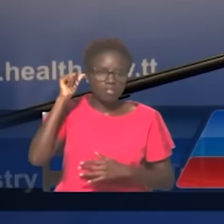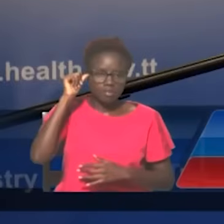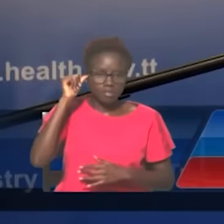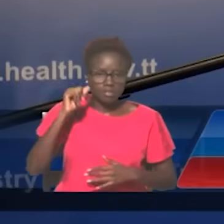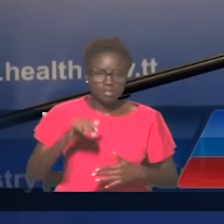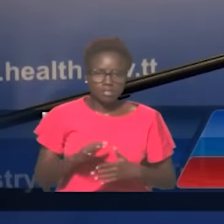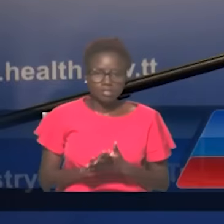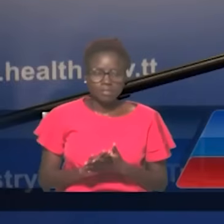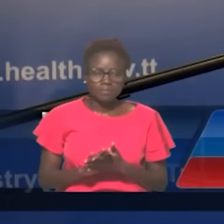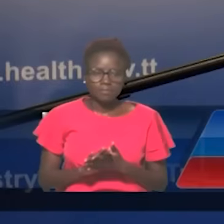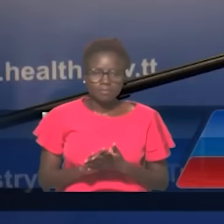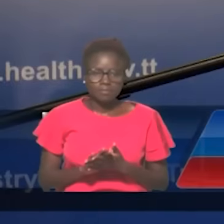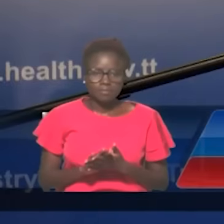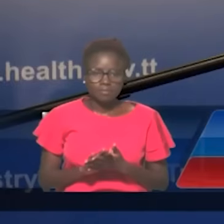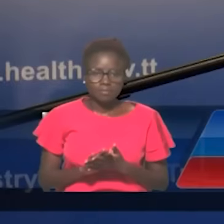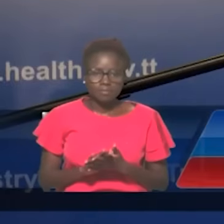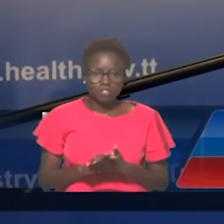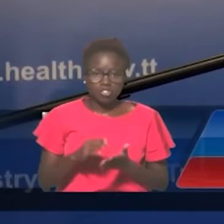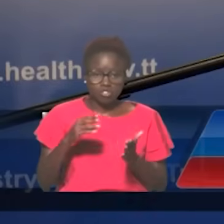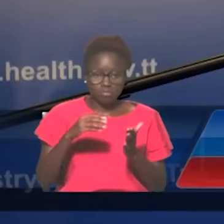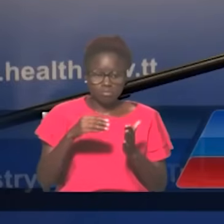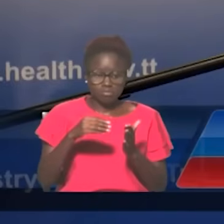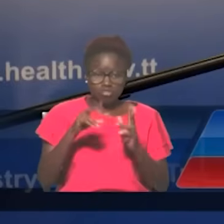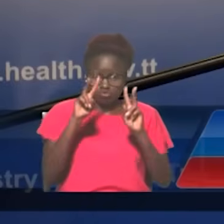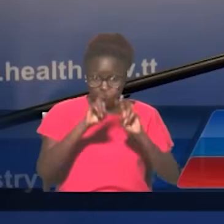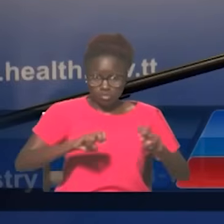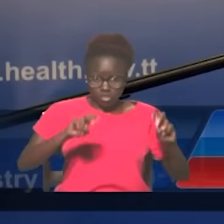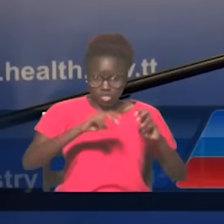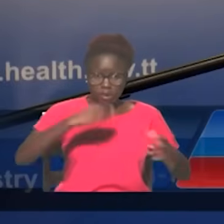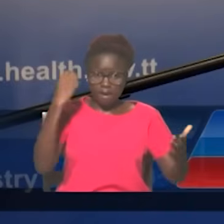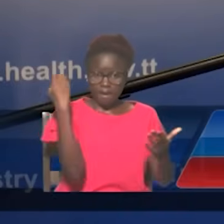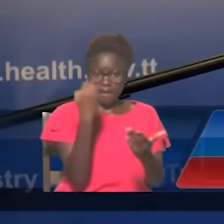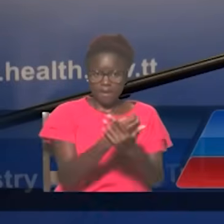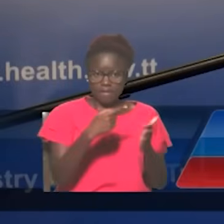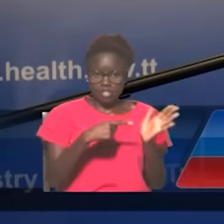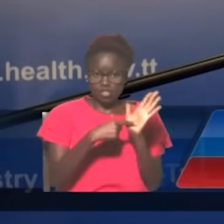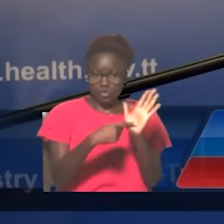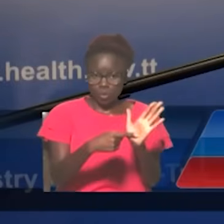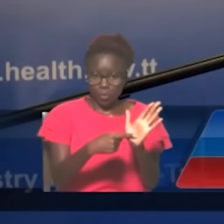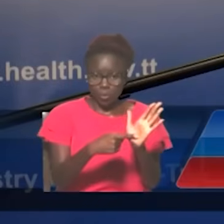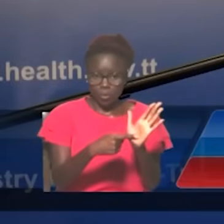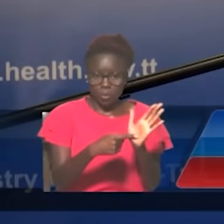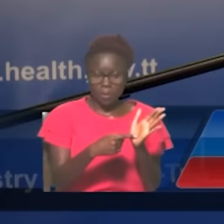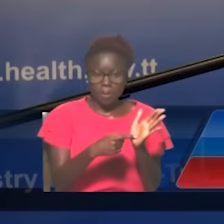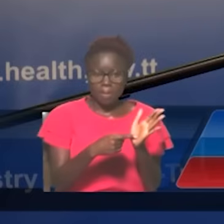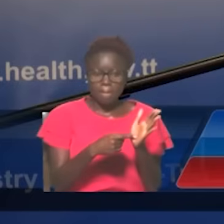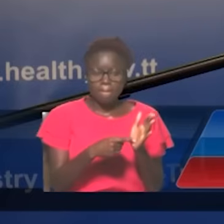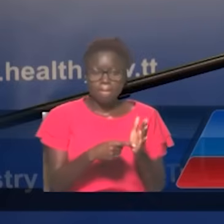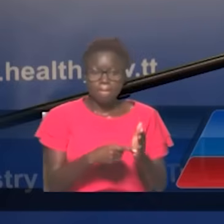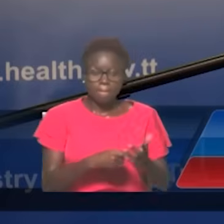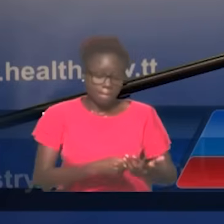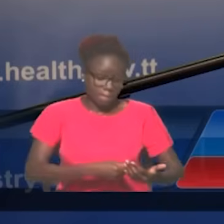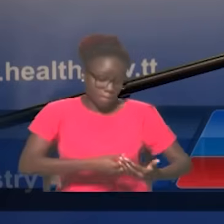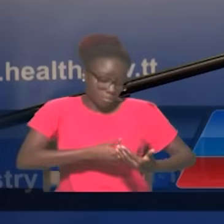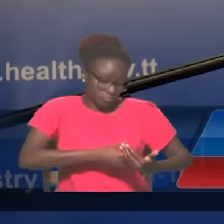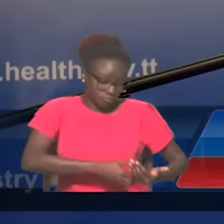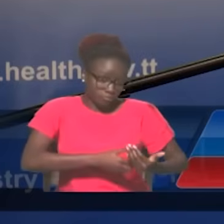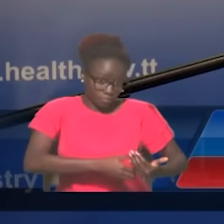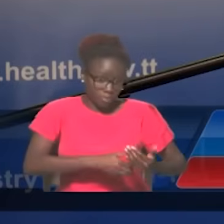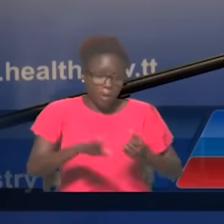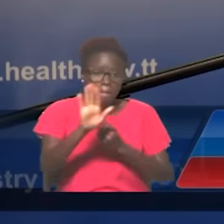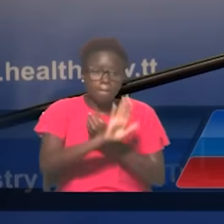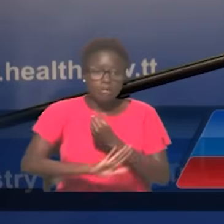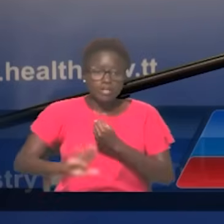a recent study, there is evidence that breastfeeding has protective rules against